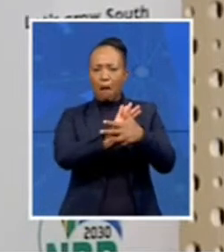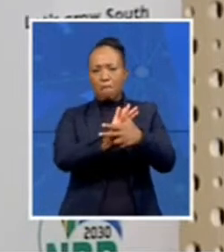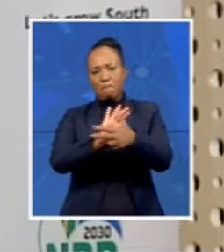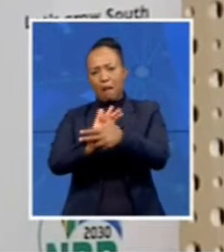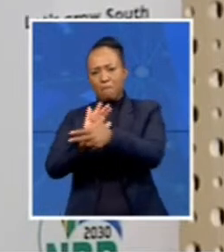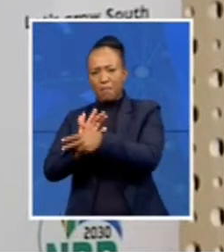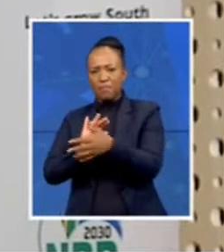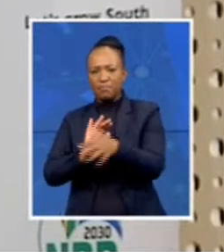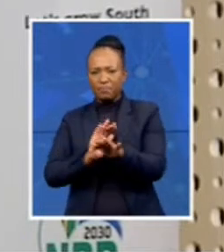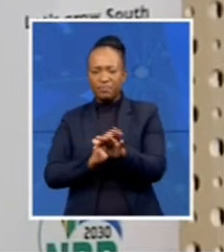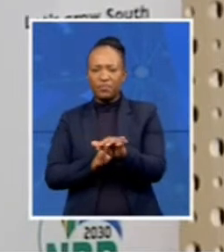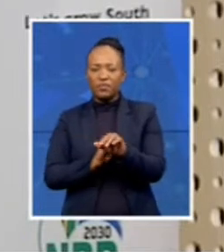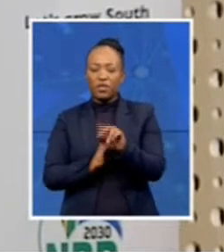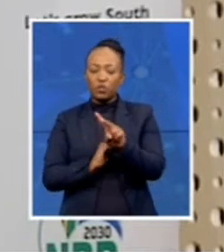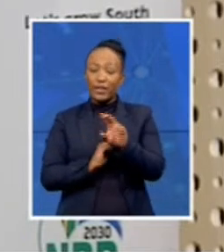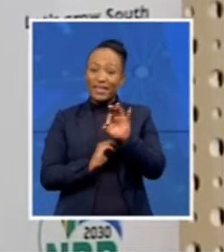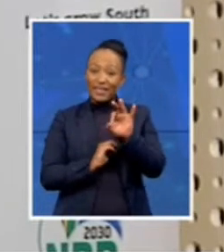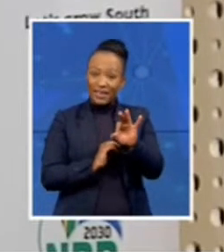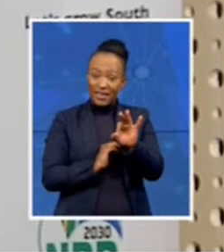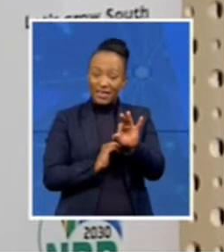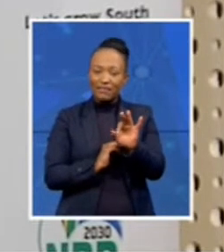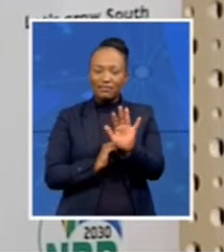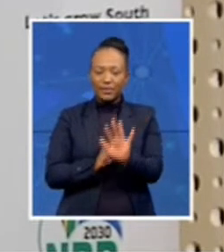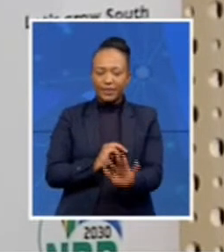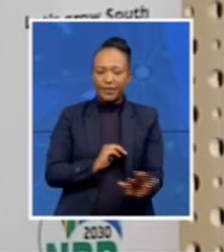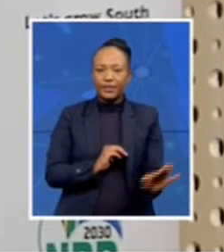which is about